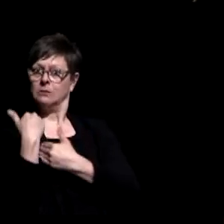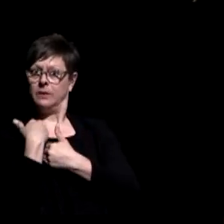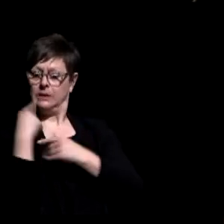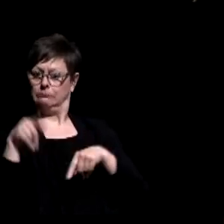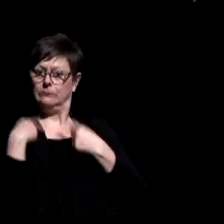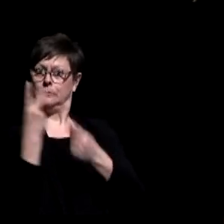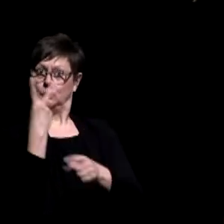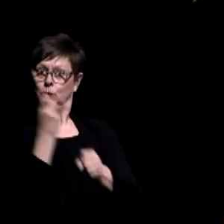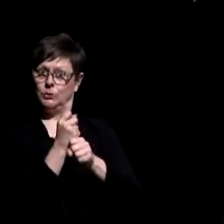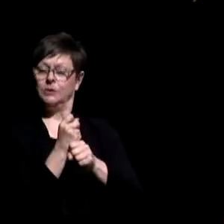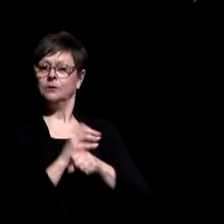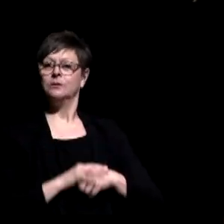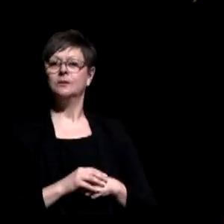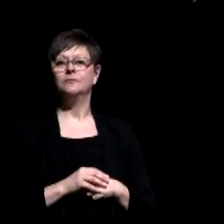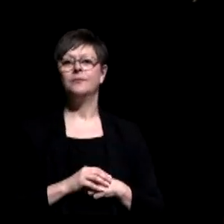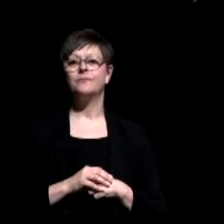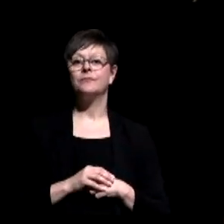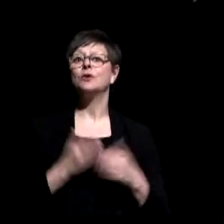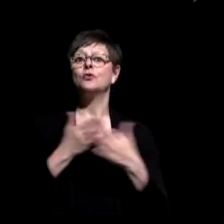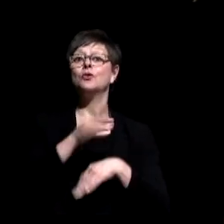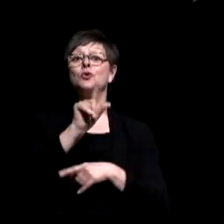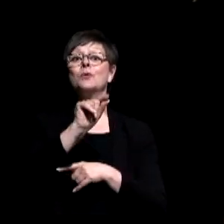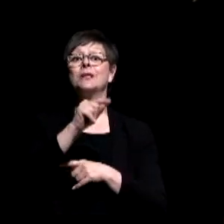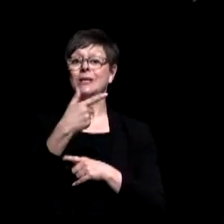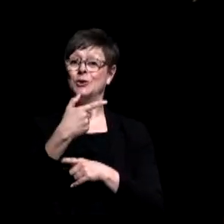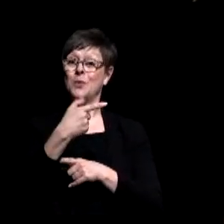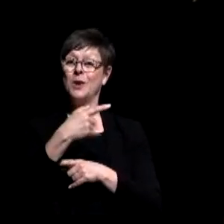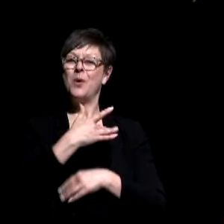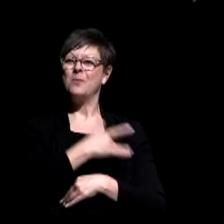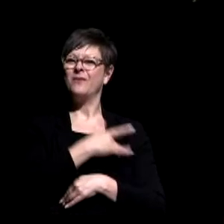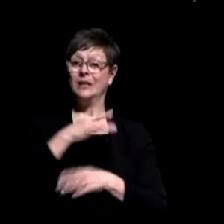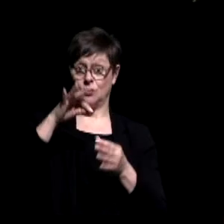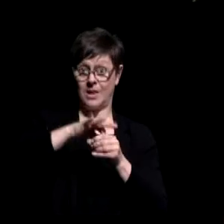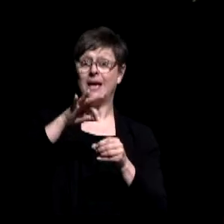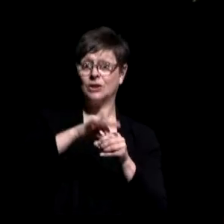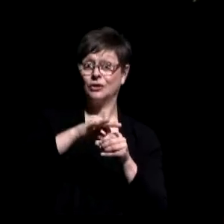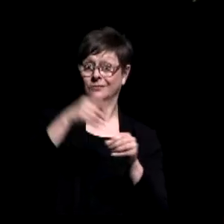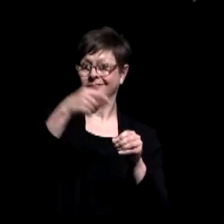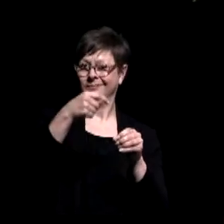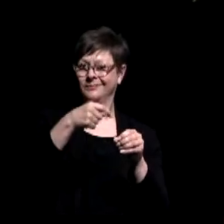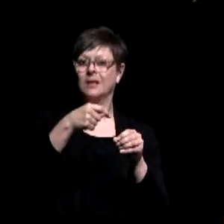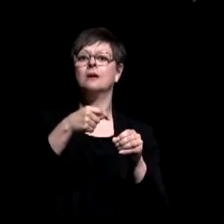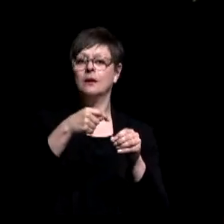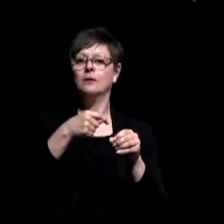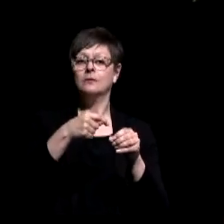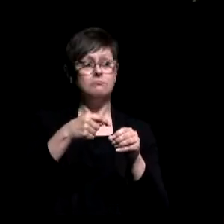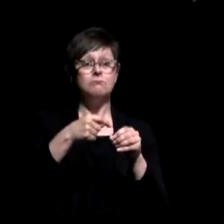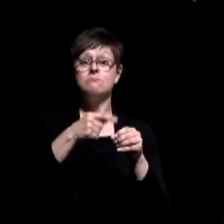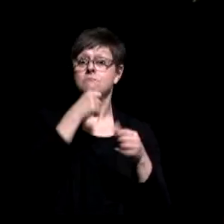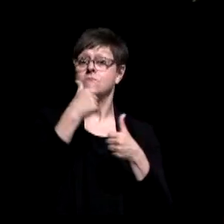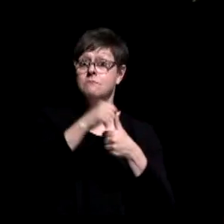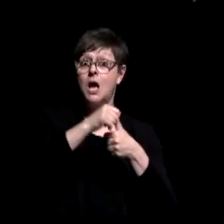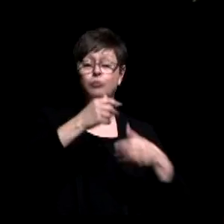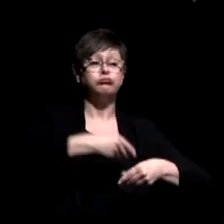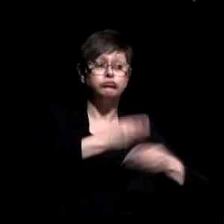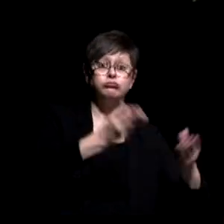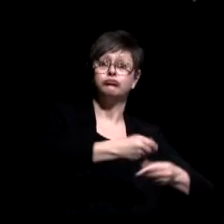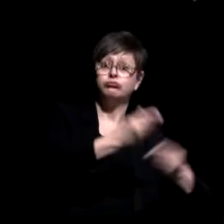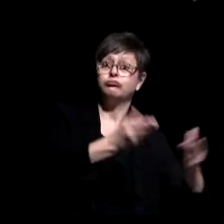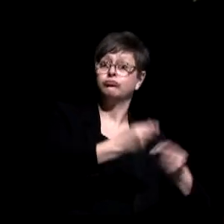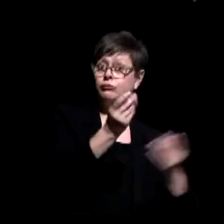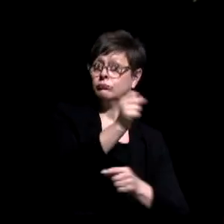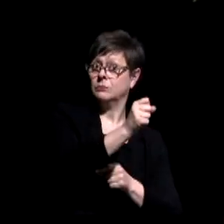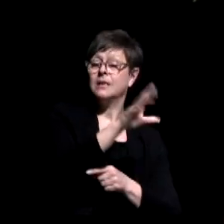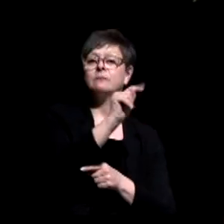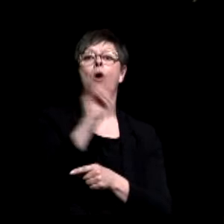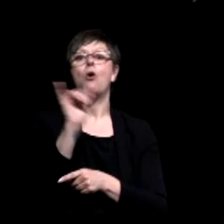years. During the 2021 provincial election, in addition to the routine mail requirements, the team worked with